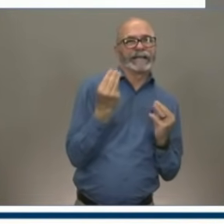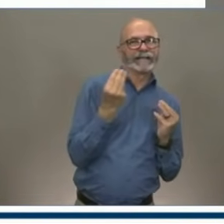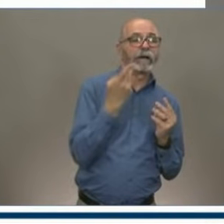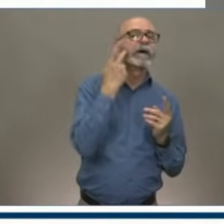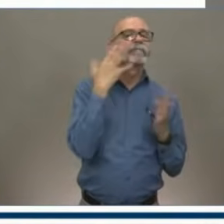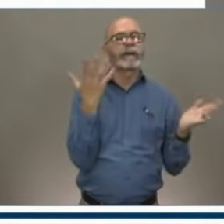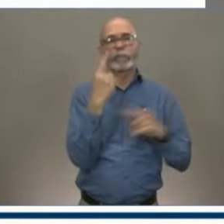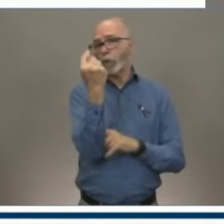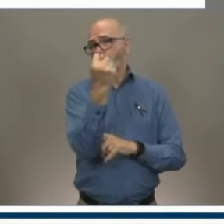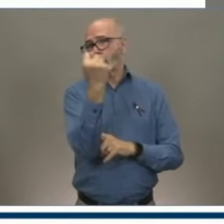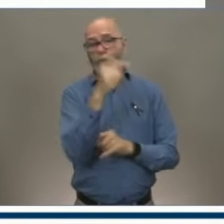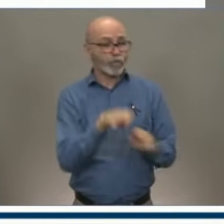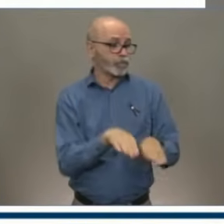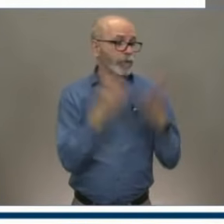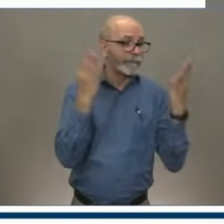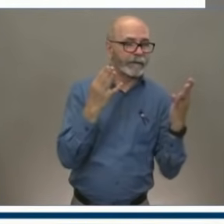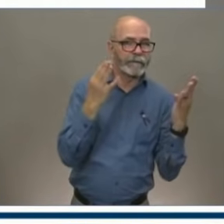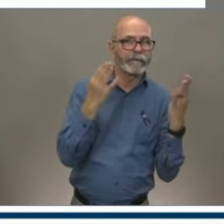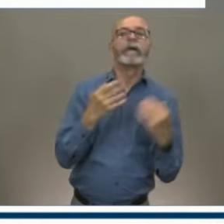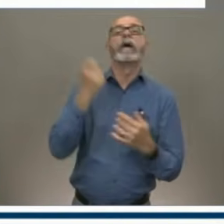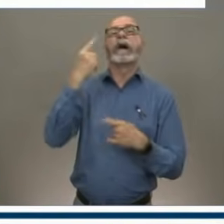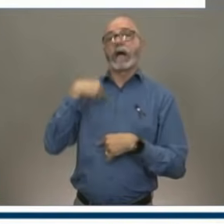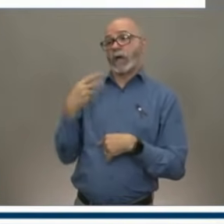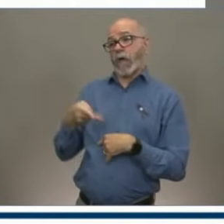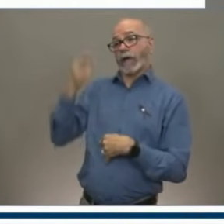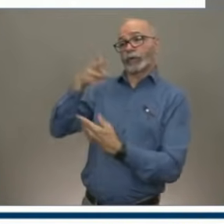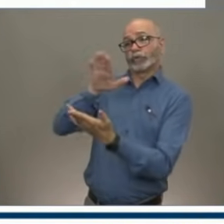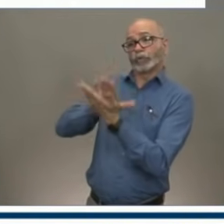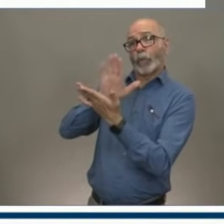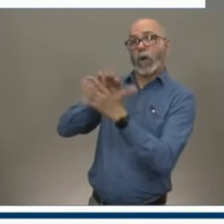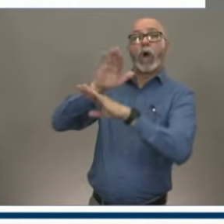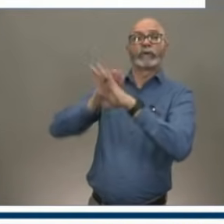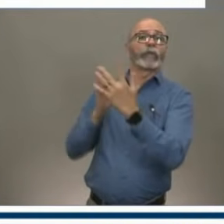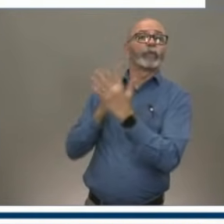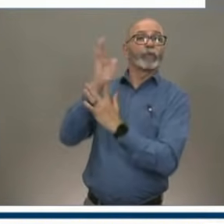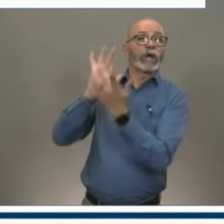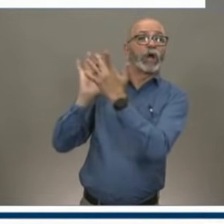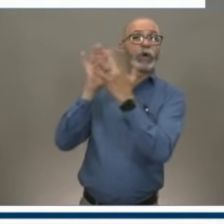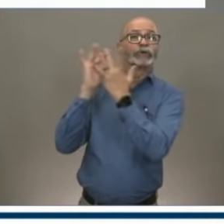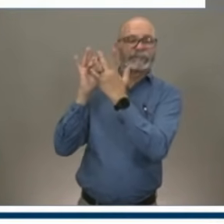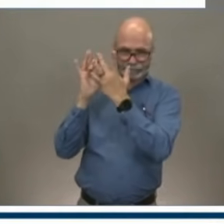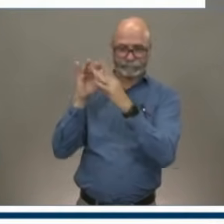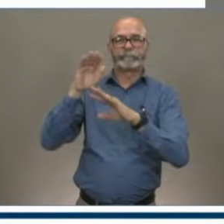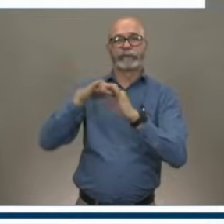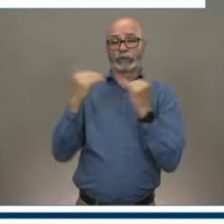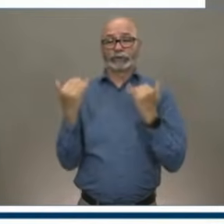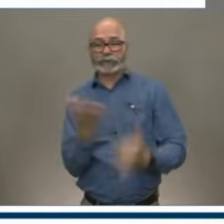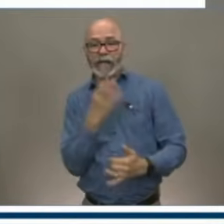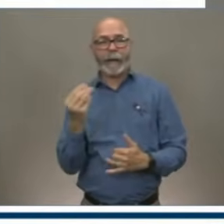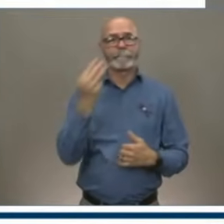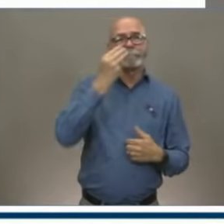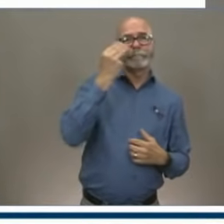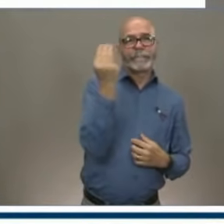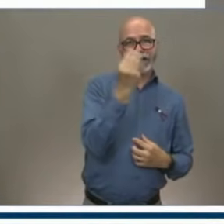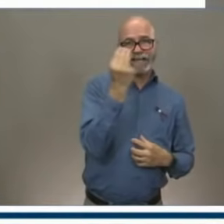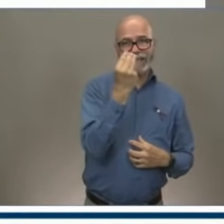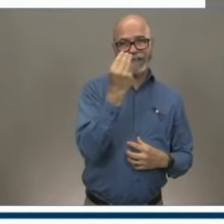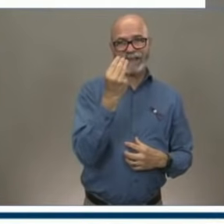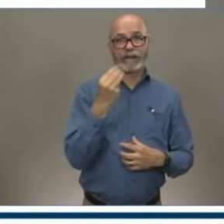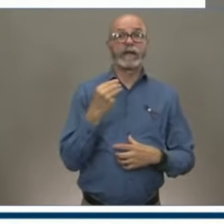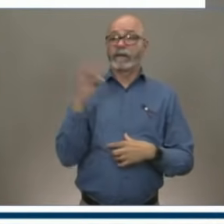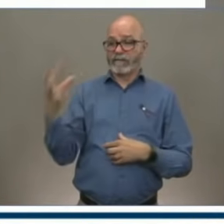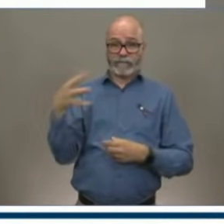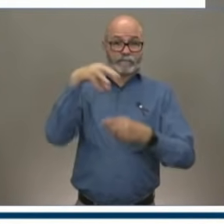for those high school students today and Monday. For those who are in part of that, and if you're part of that school community, you'll get more